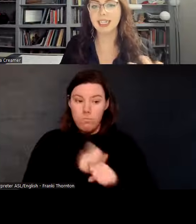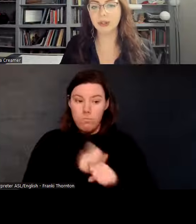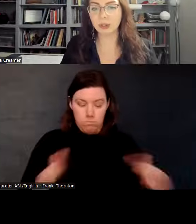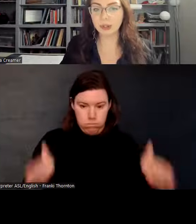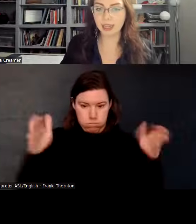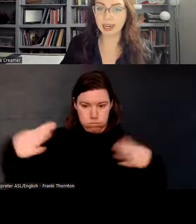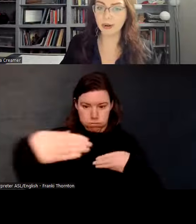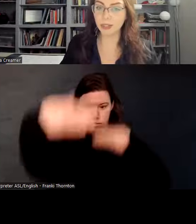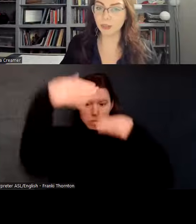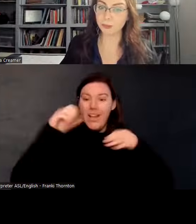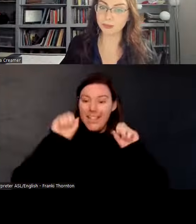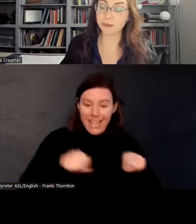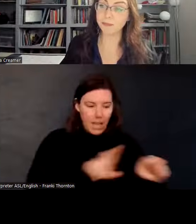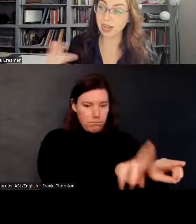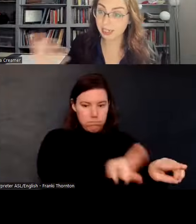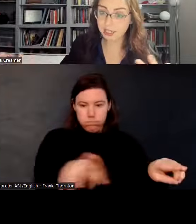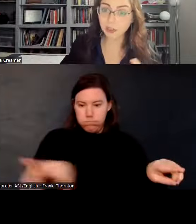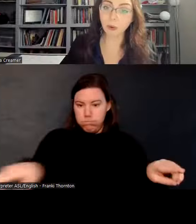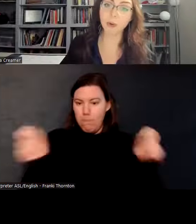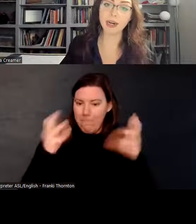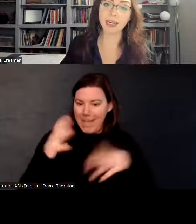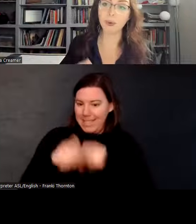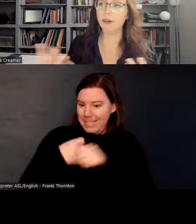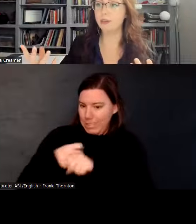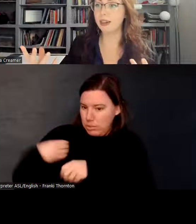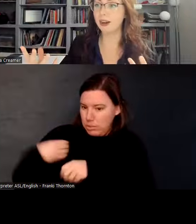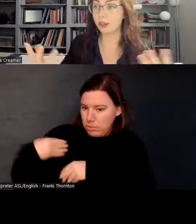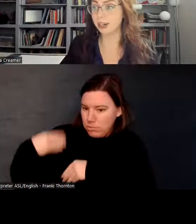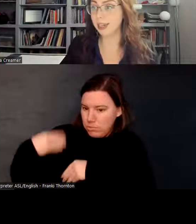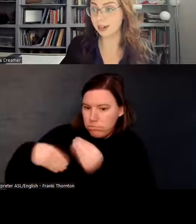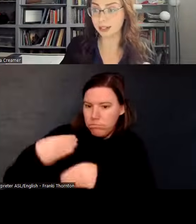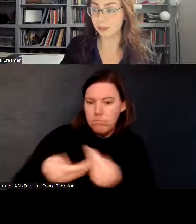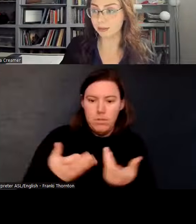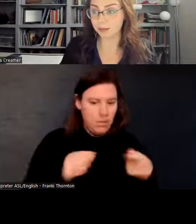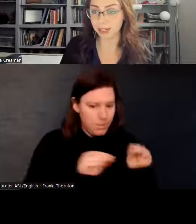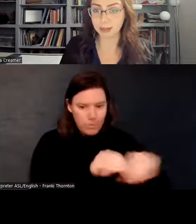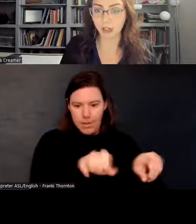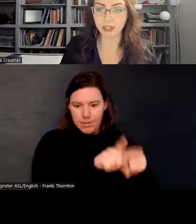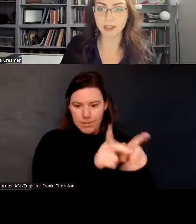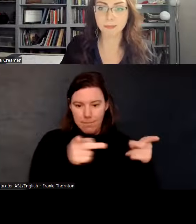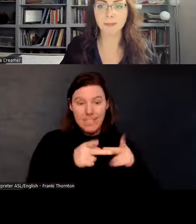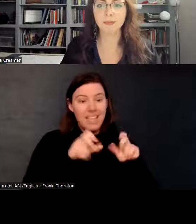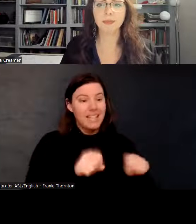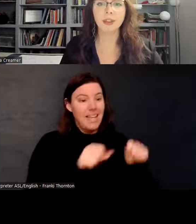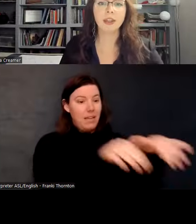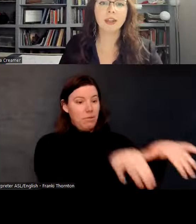the deceased could be laid out in the tombs as is or in one of the other containers that we've just